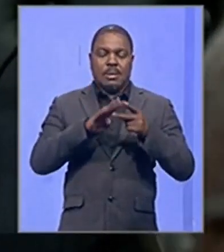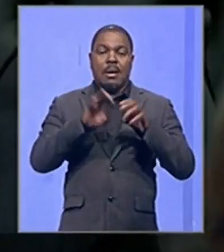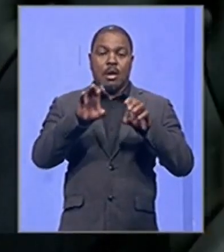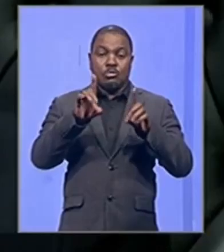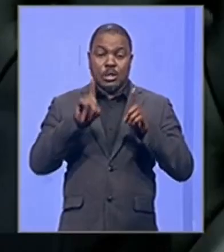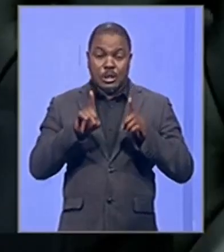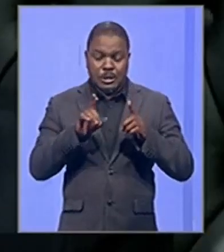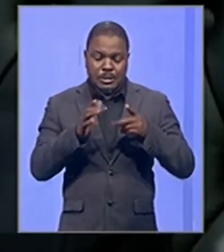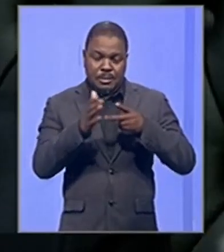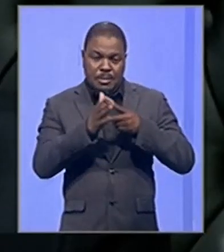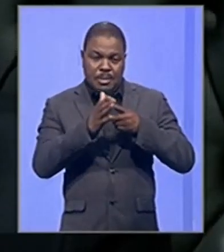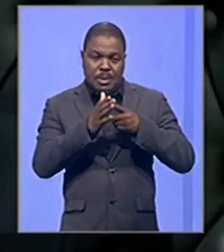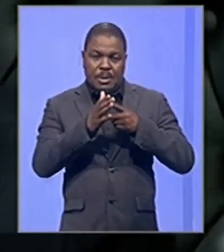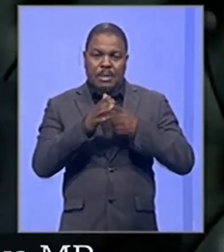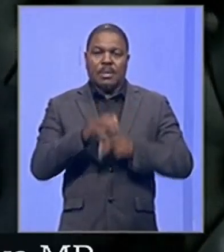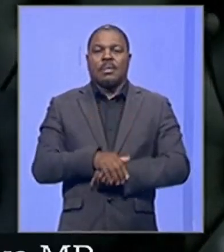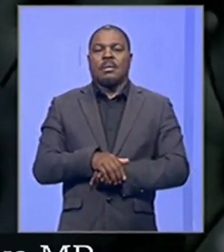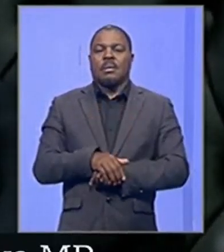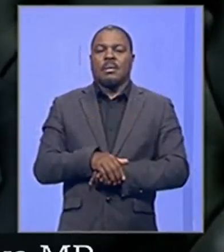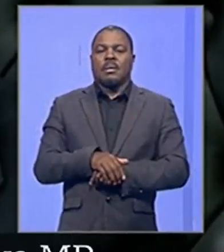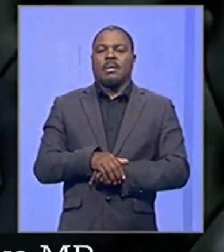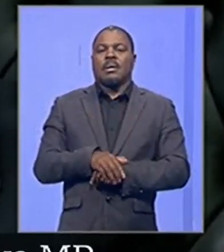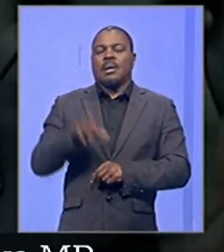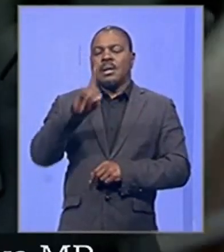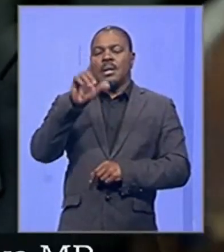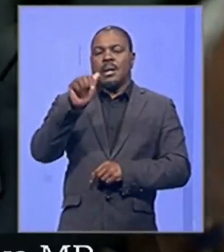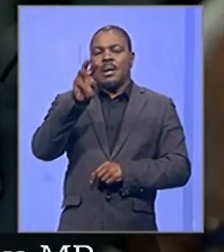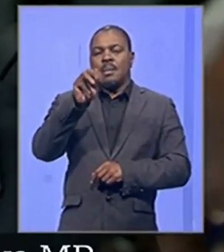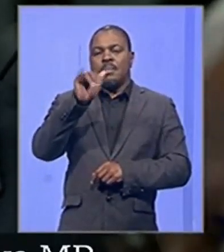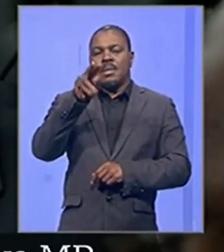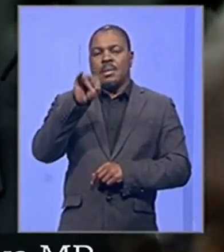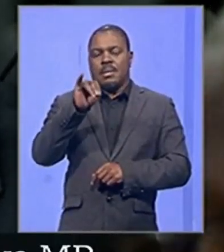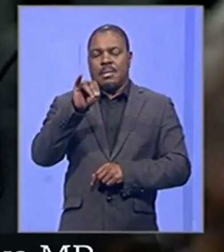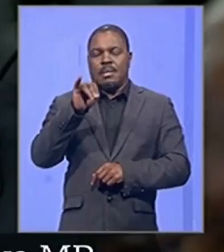Education, I said, is Keithin Lamin.